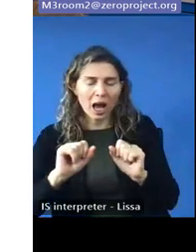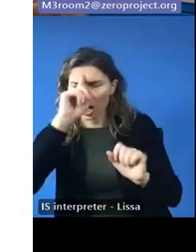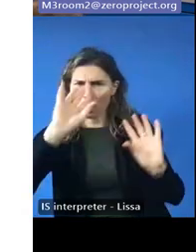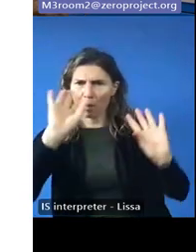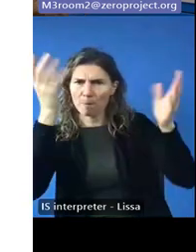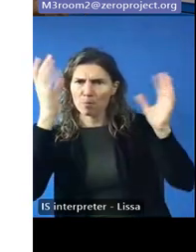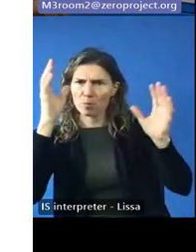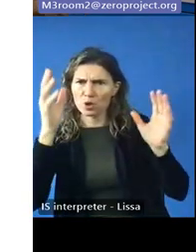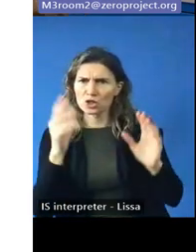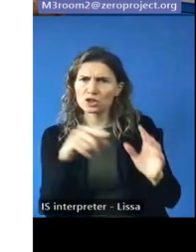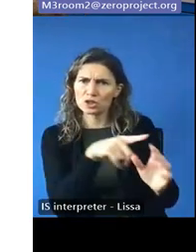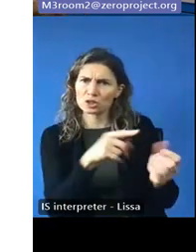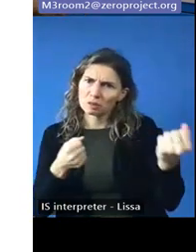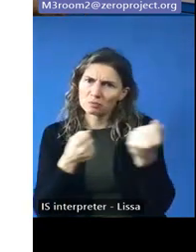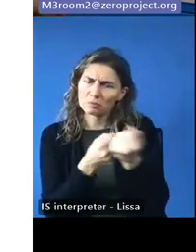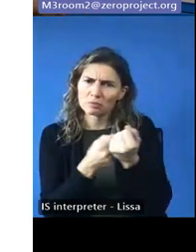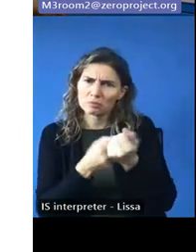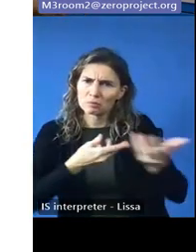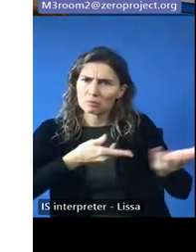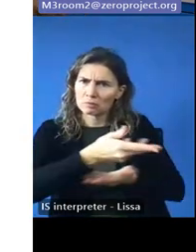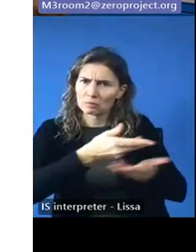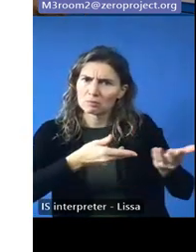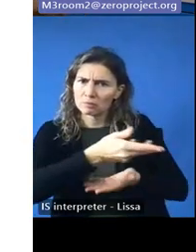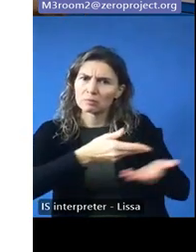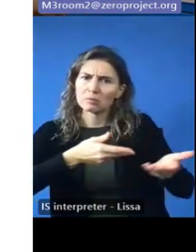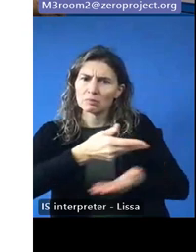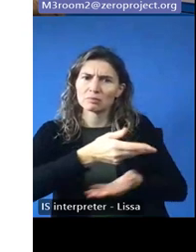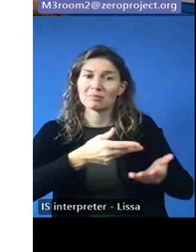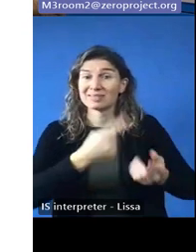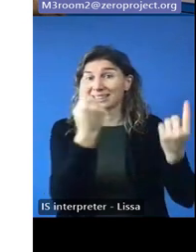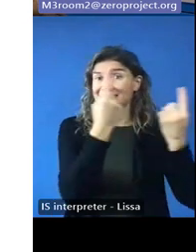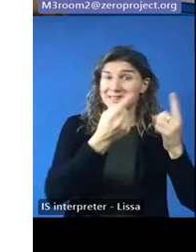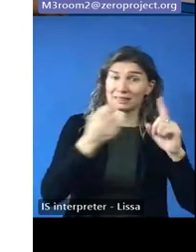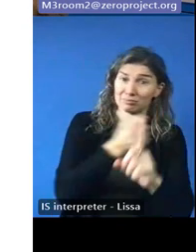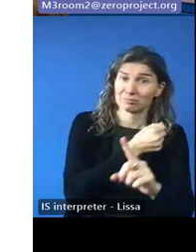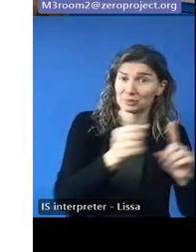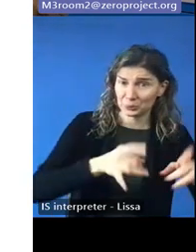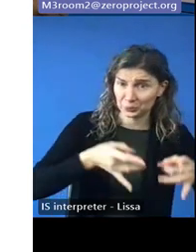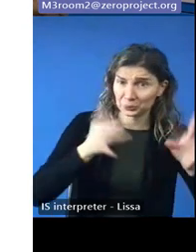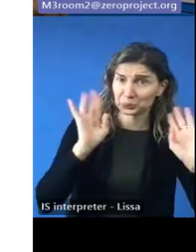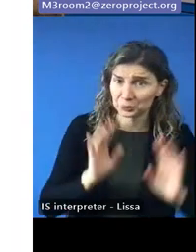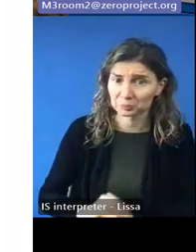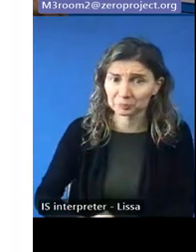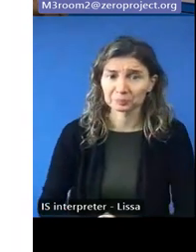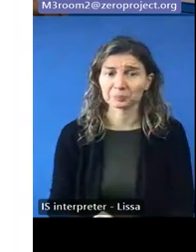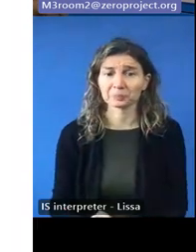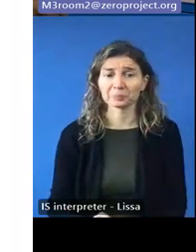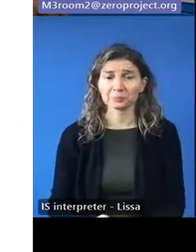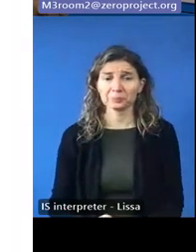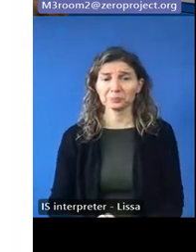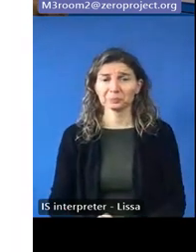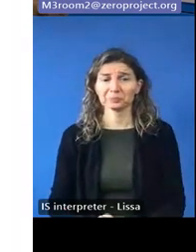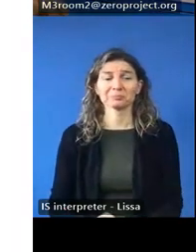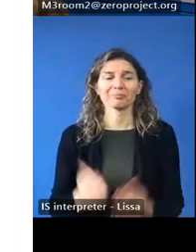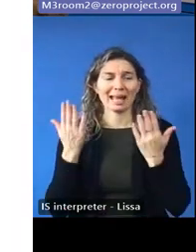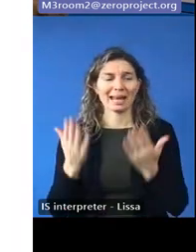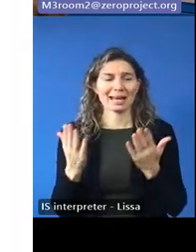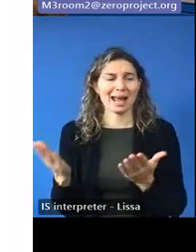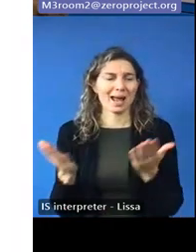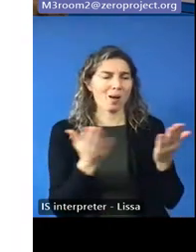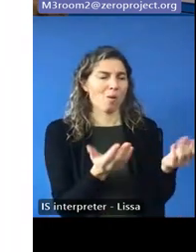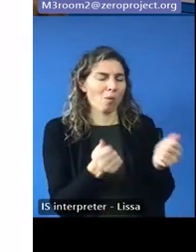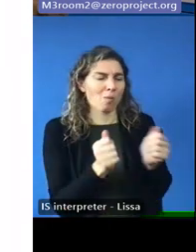to the right institution that offer help in case of violence. Now, continue my partner, Yereli Rolander.